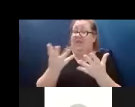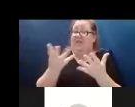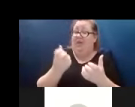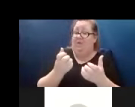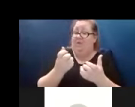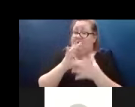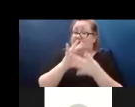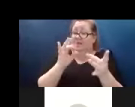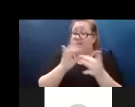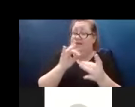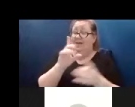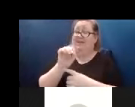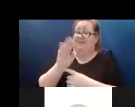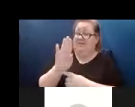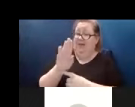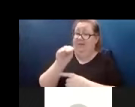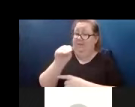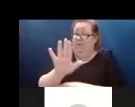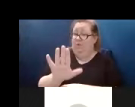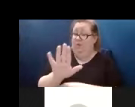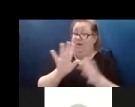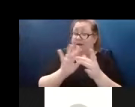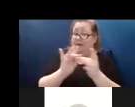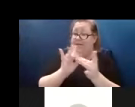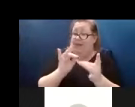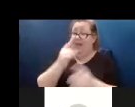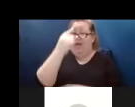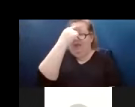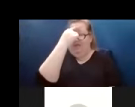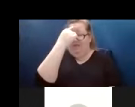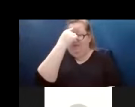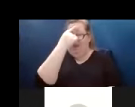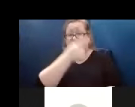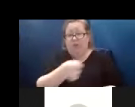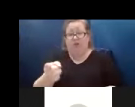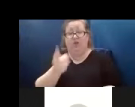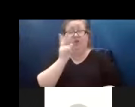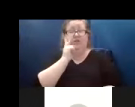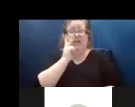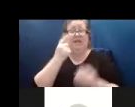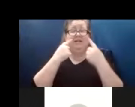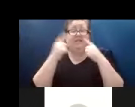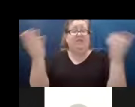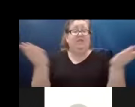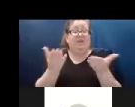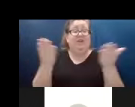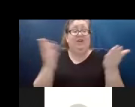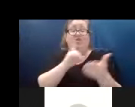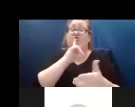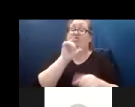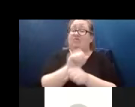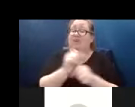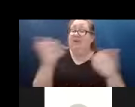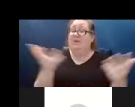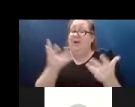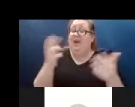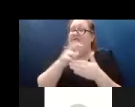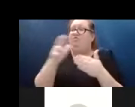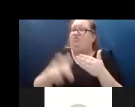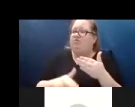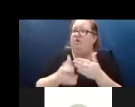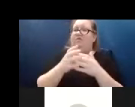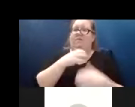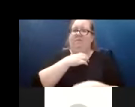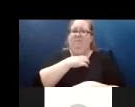your comment, I think what you're seeing as successful here is really the results of like the passion and leadership